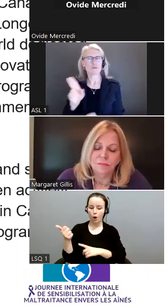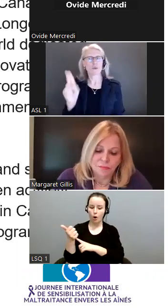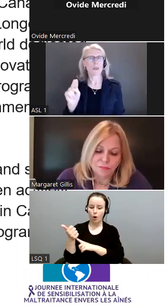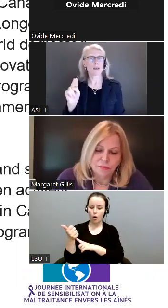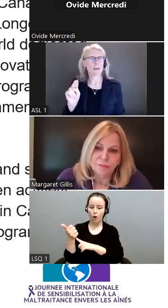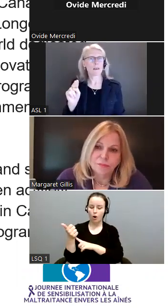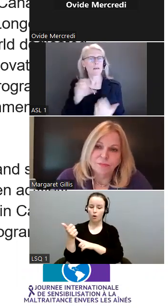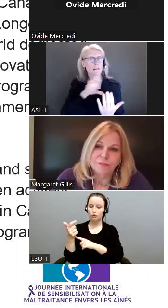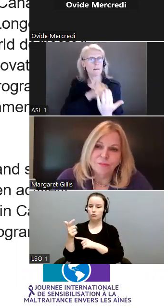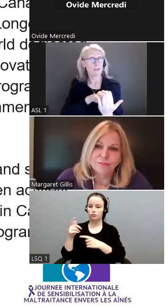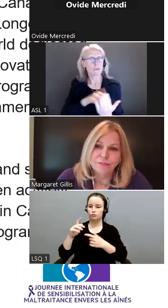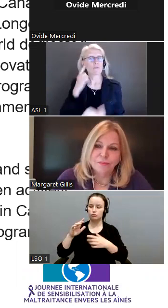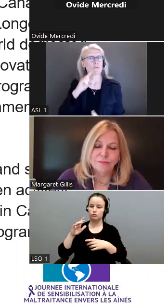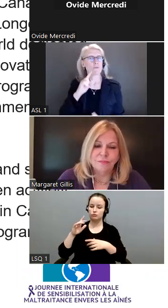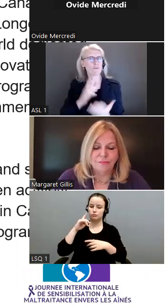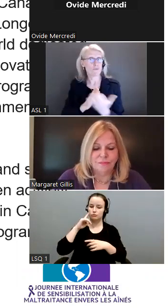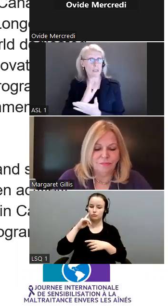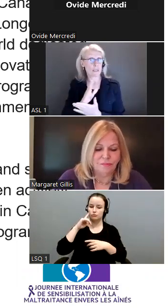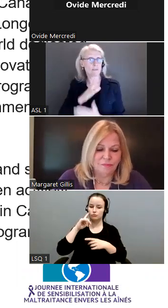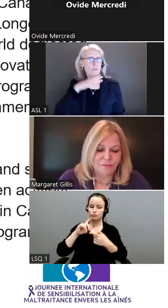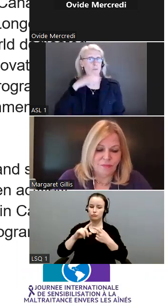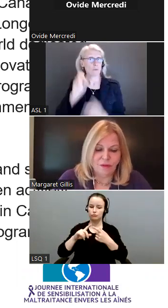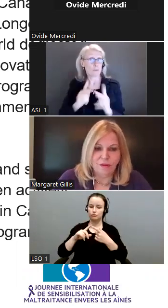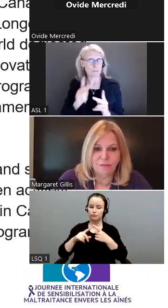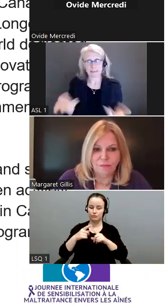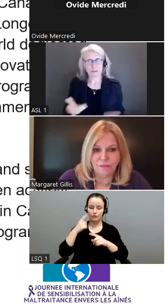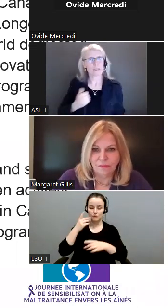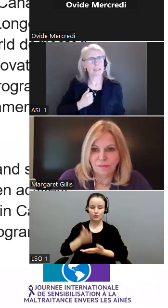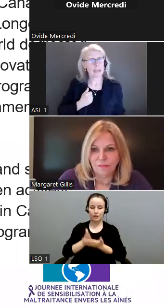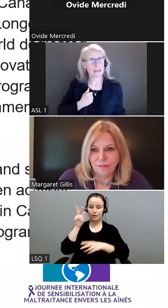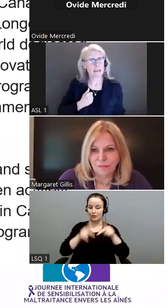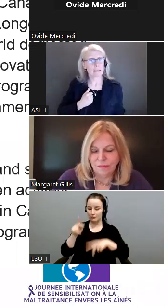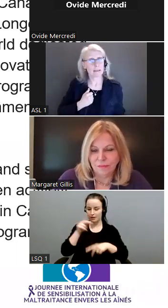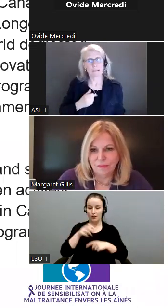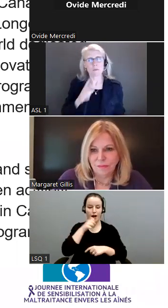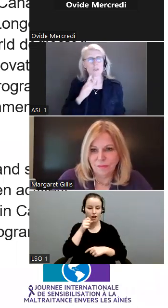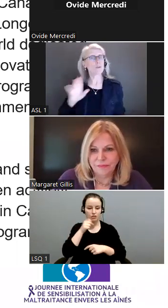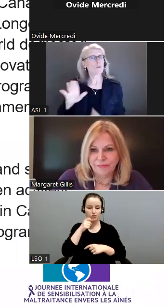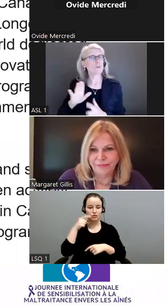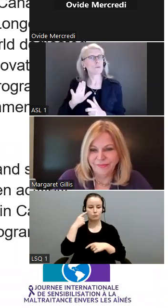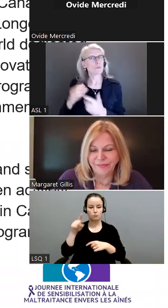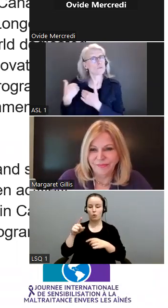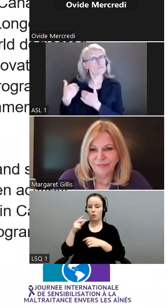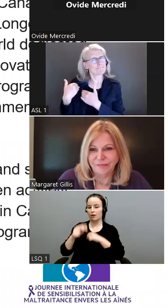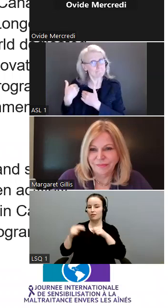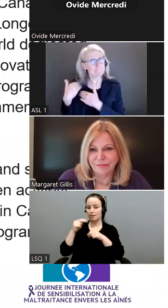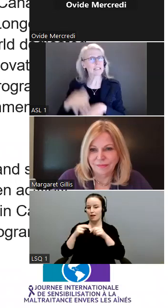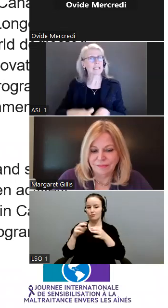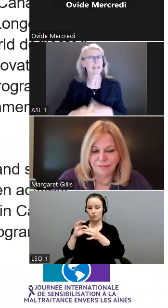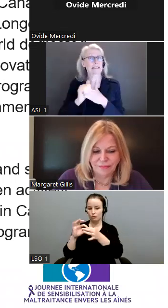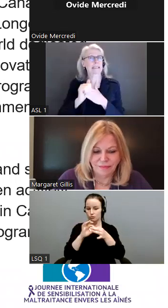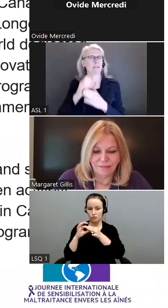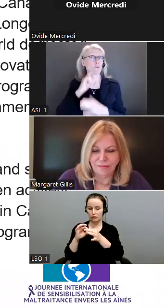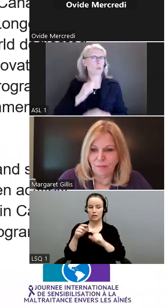Convention on the Rights of Older Persons in Canada, and has taken a leadership role in that, not only within Canada, but